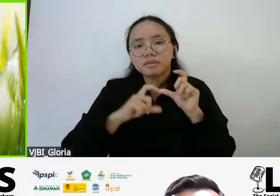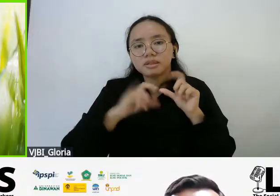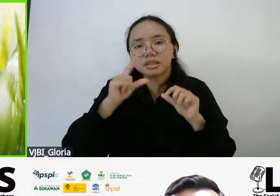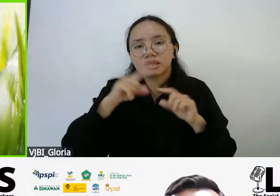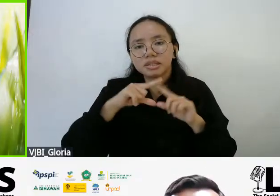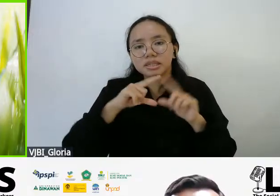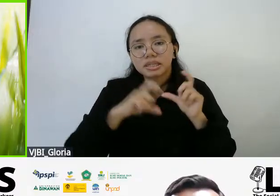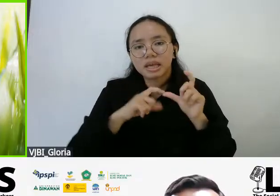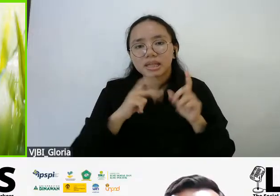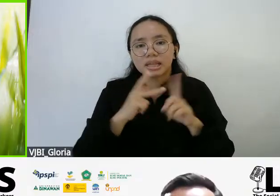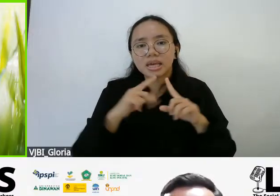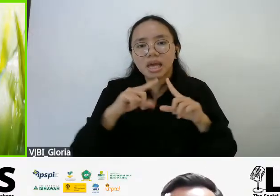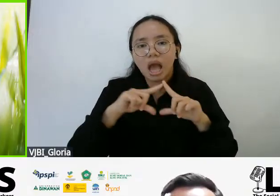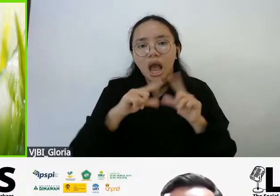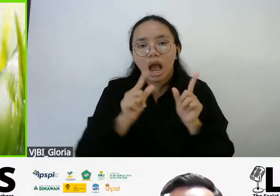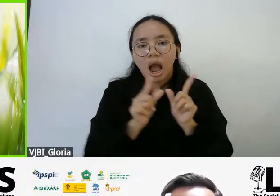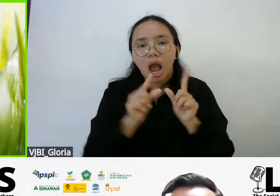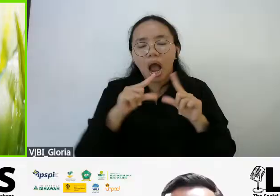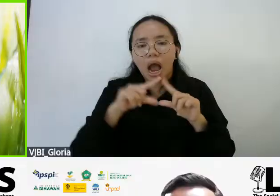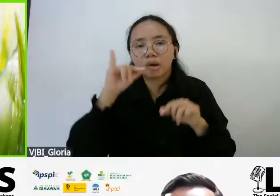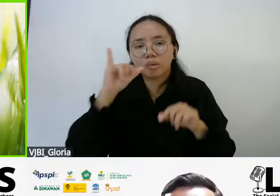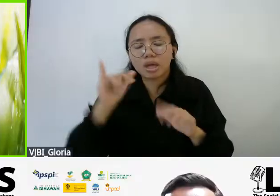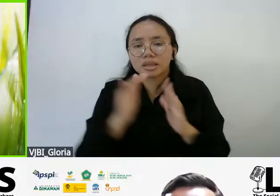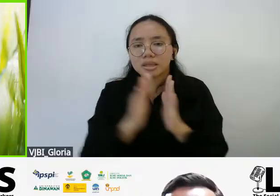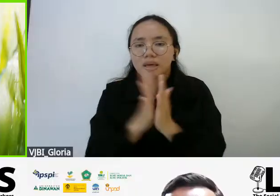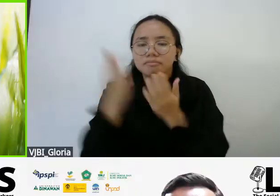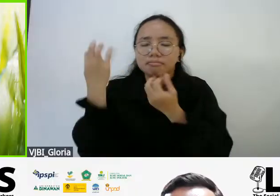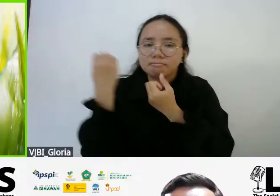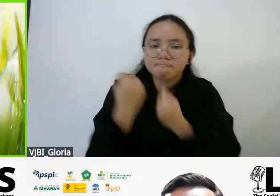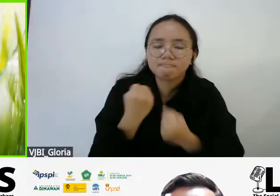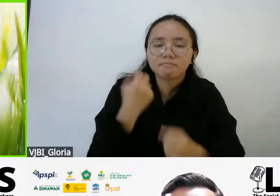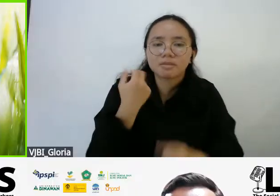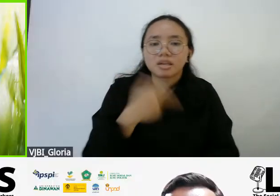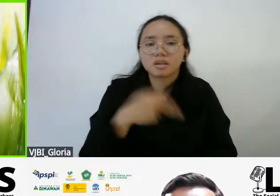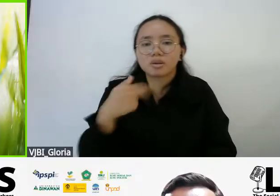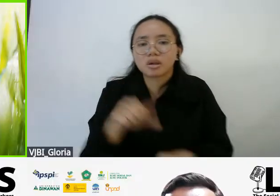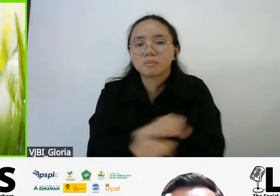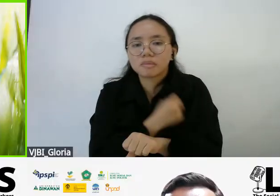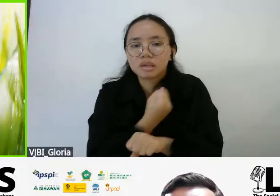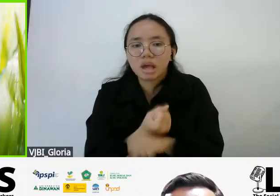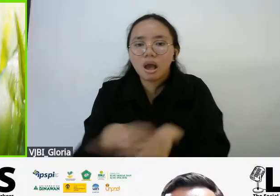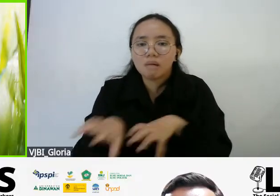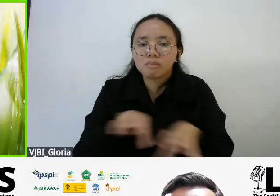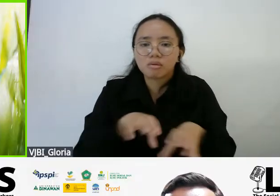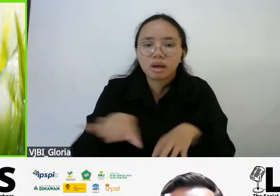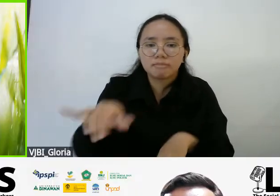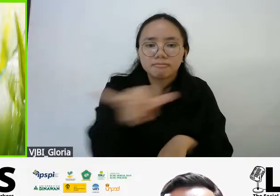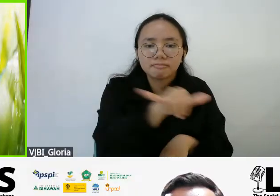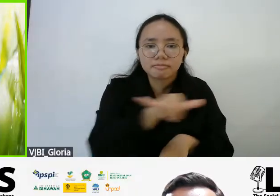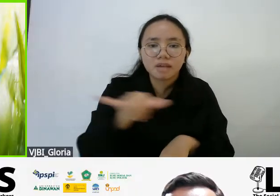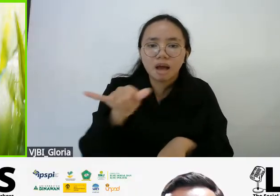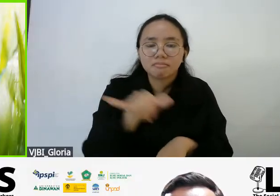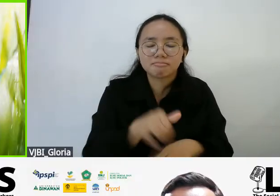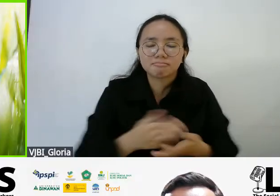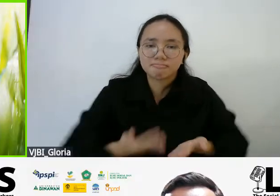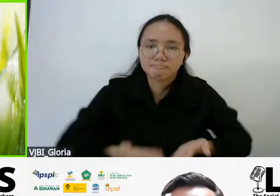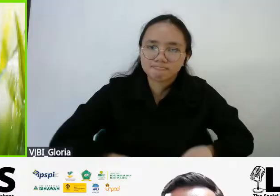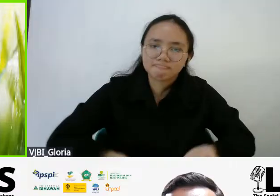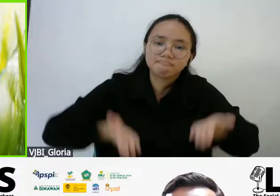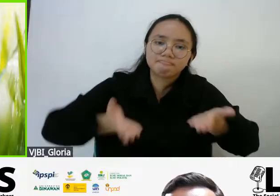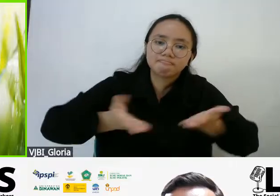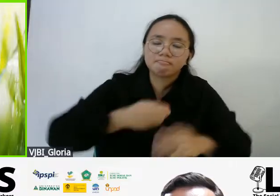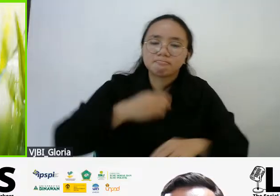leaders who are receptive. Reach out to them. talk to them, meet with